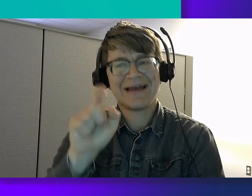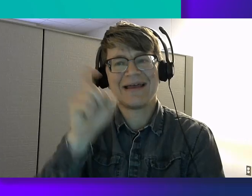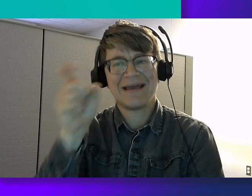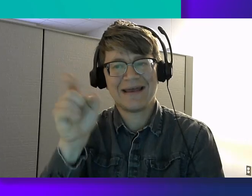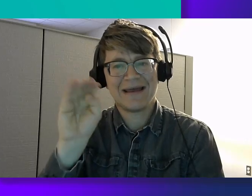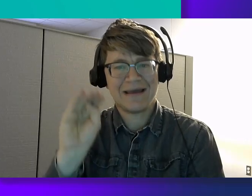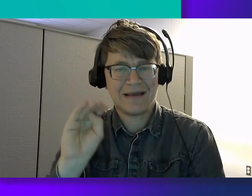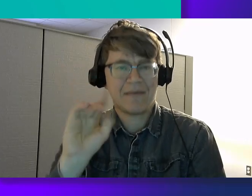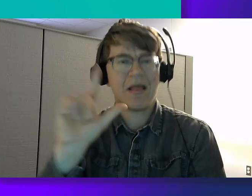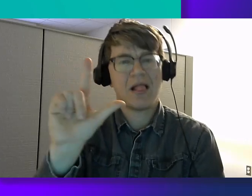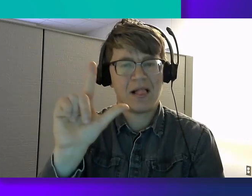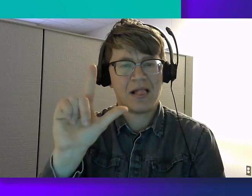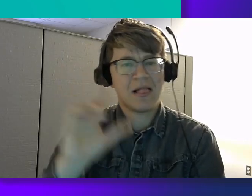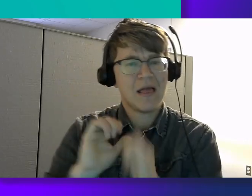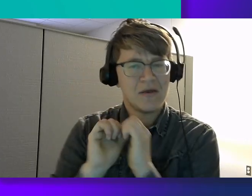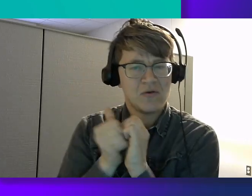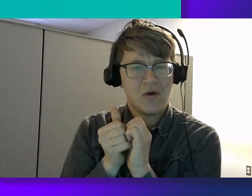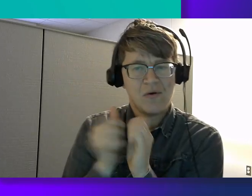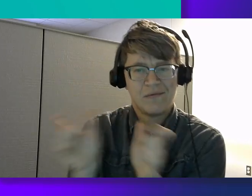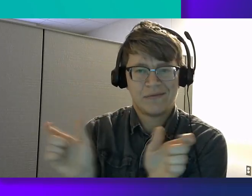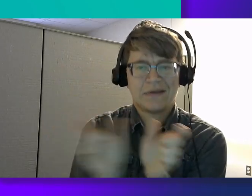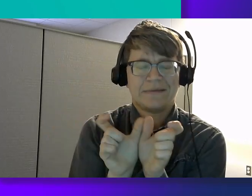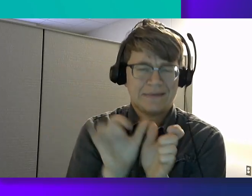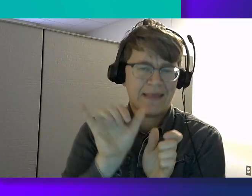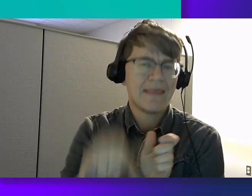yourcompany.com, you'll tag it like this,